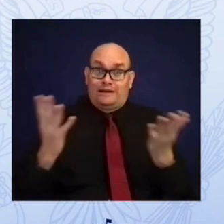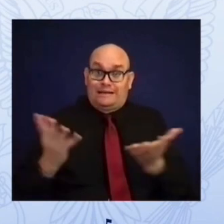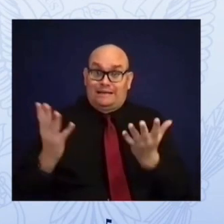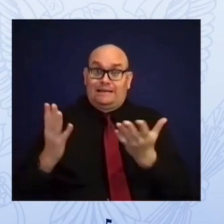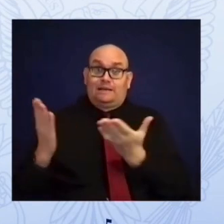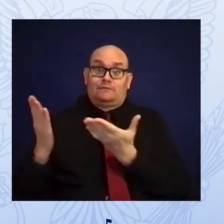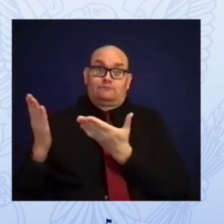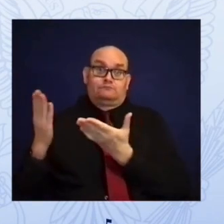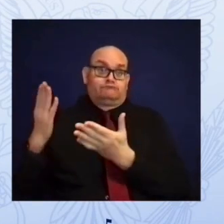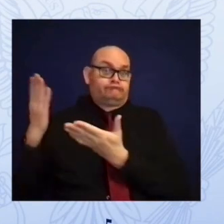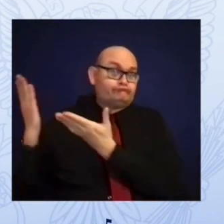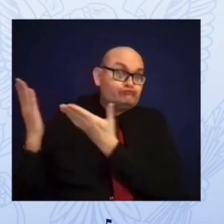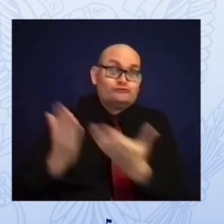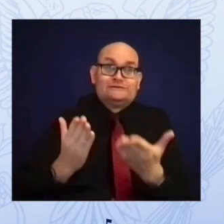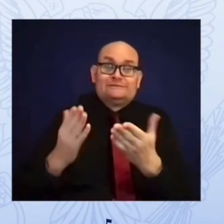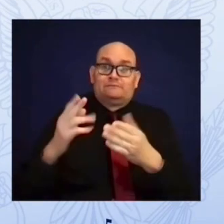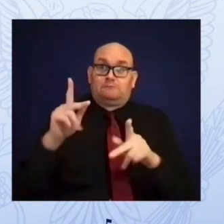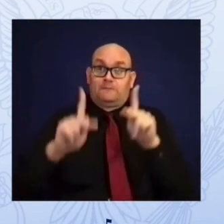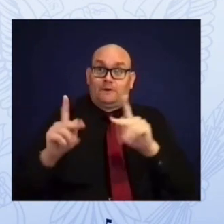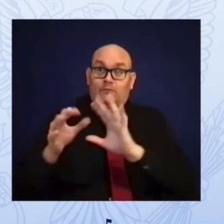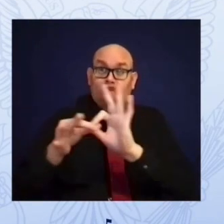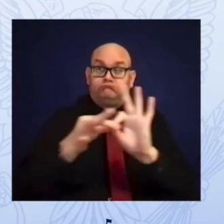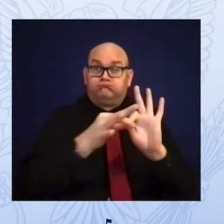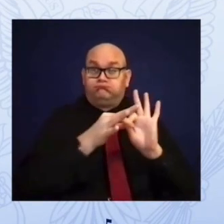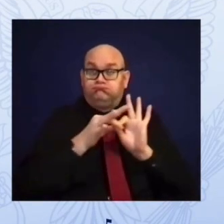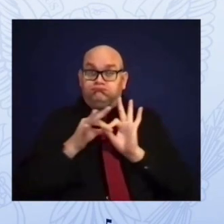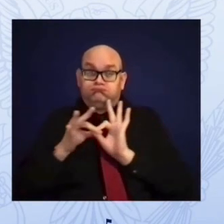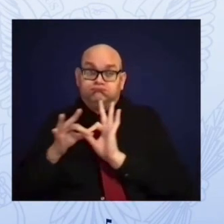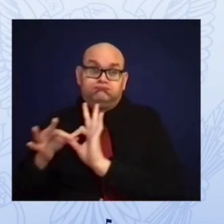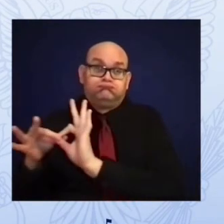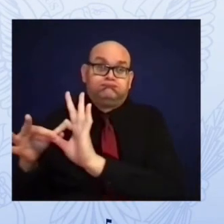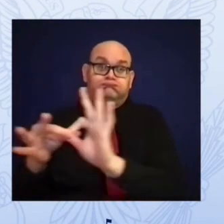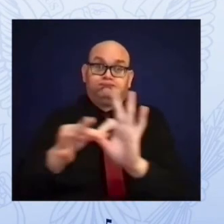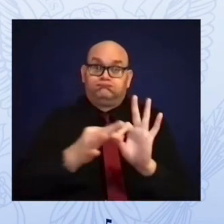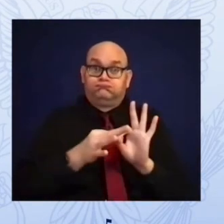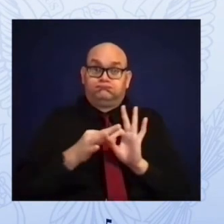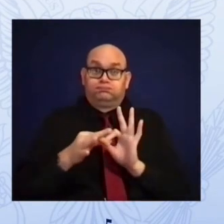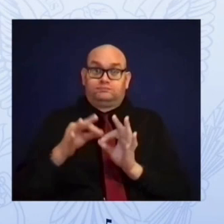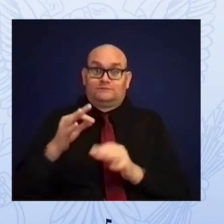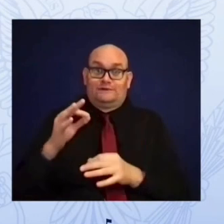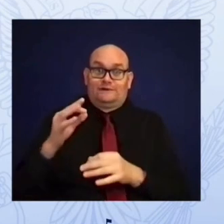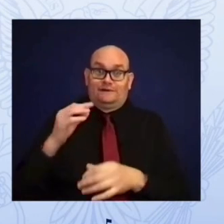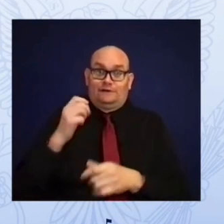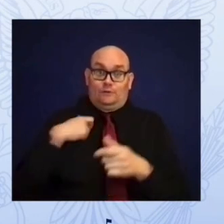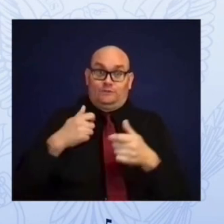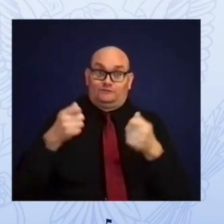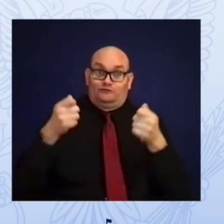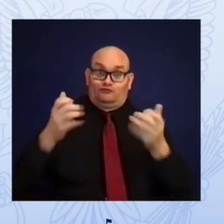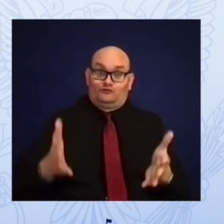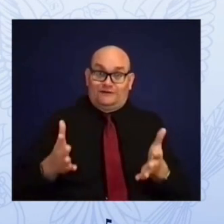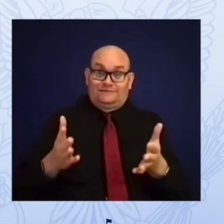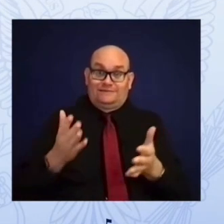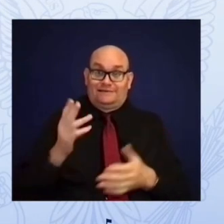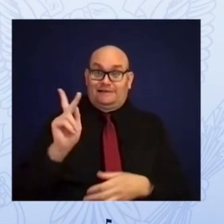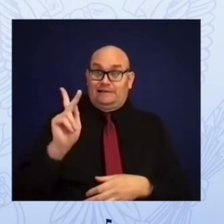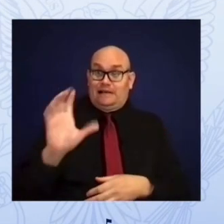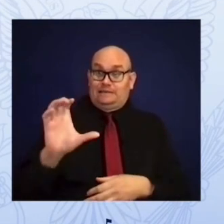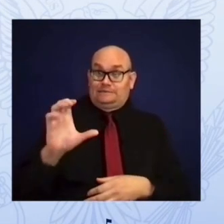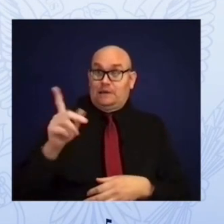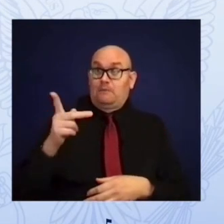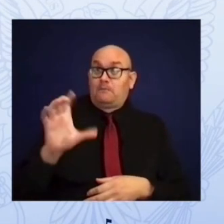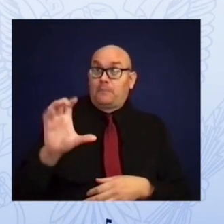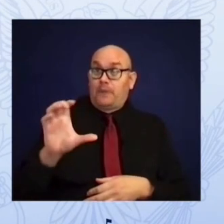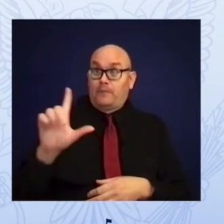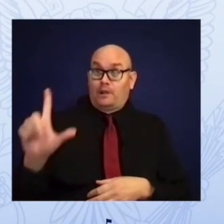I was in your place 15 years ago, when as director of the Kansas City Public Library, we received the National Medal in this room from